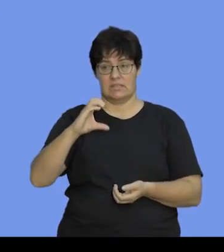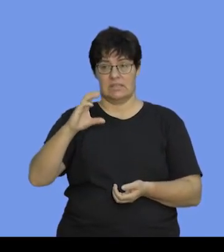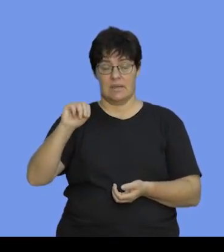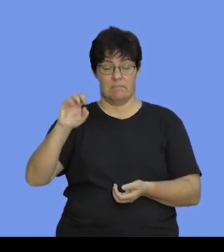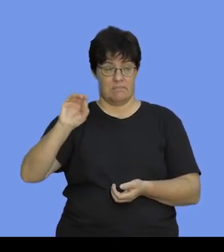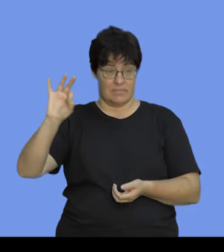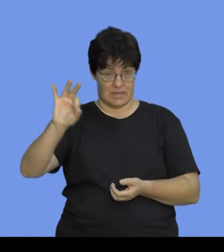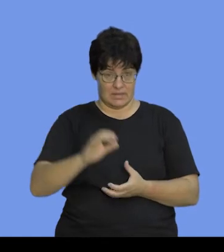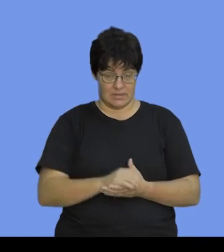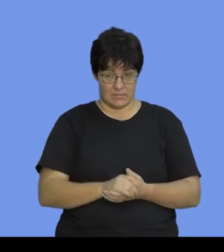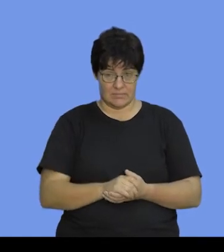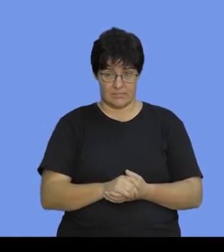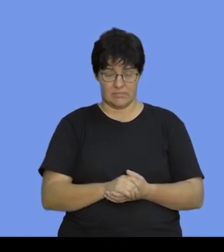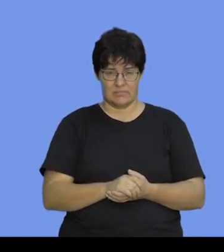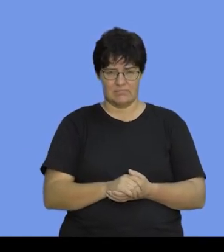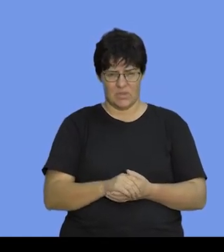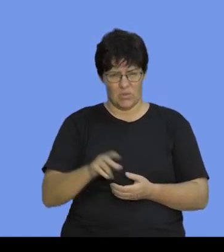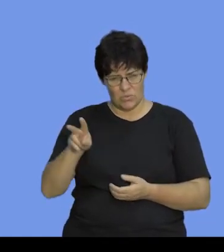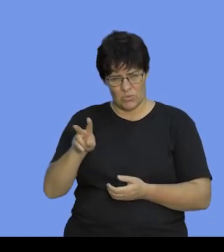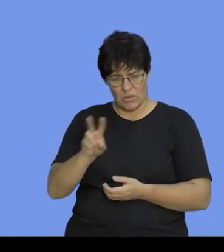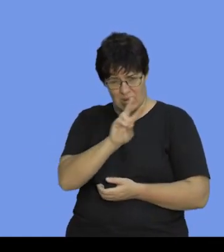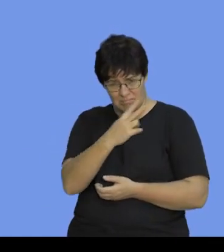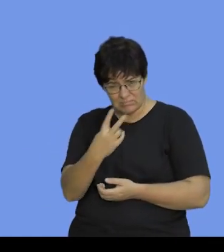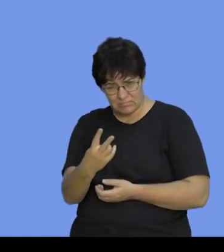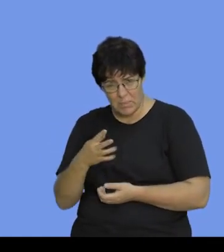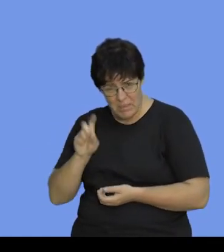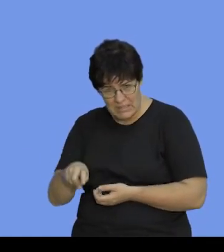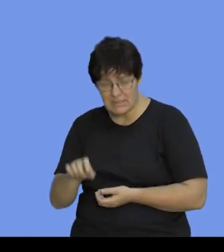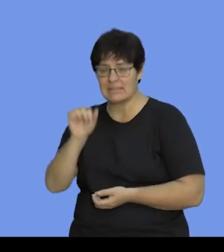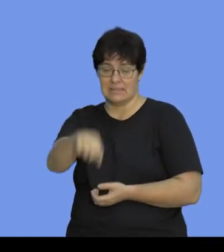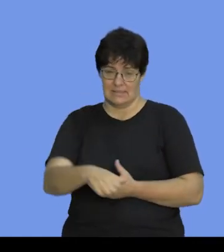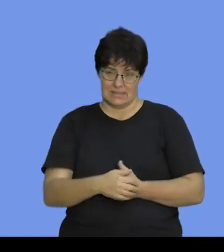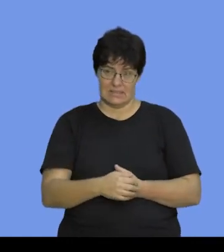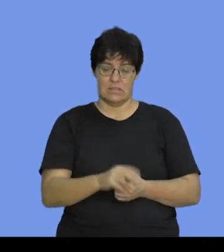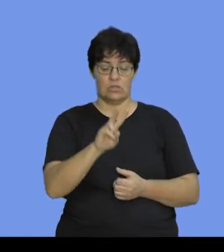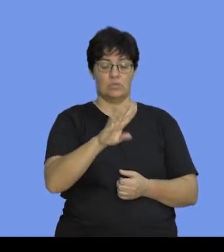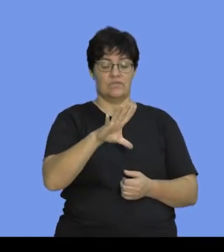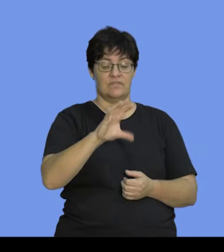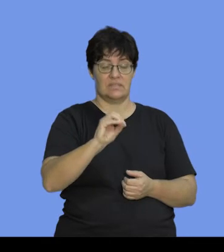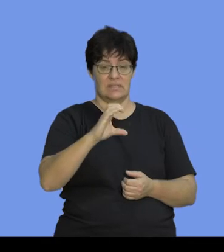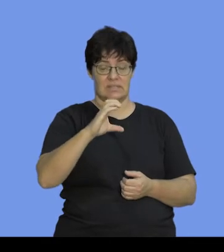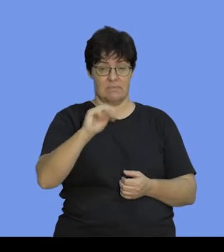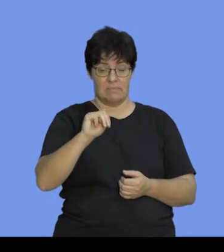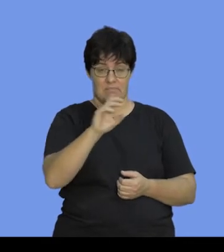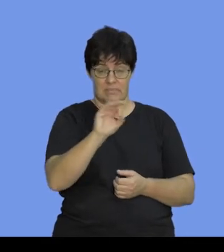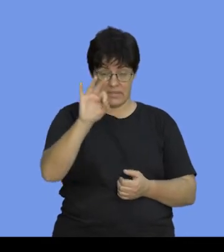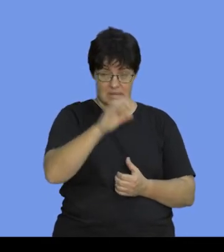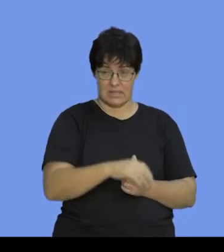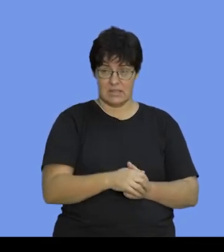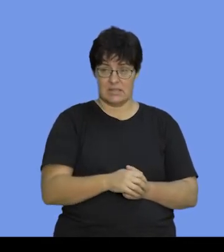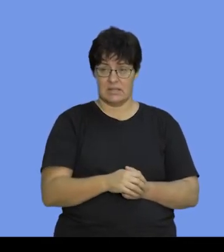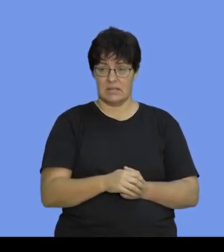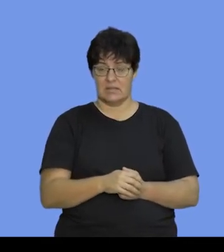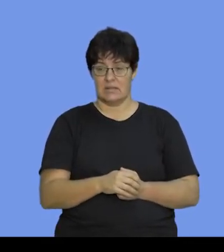is actually 250 cubic centimeters, but do we need to convert this? Yes. So 250, it's